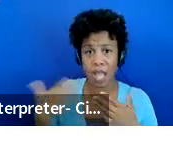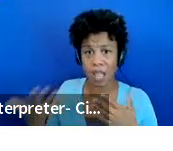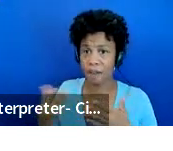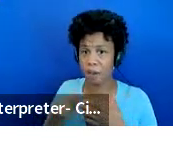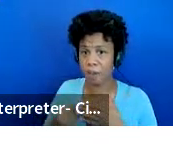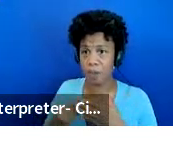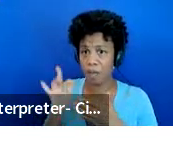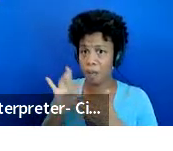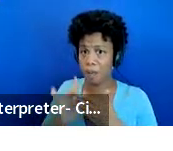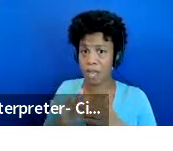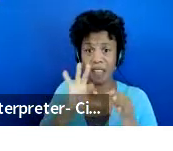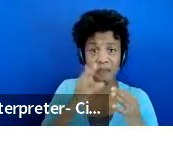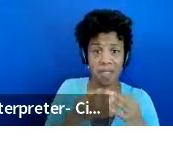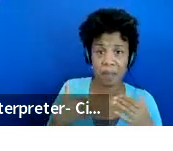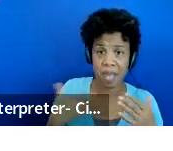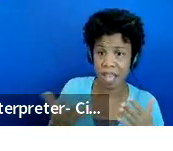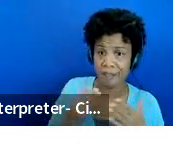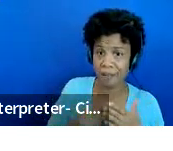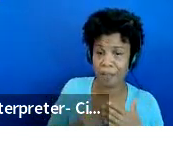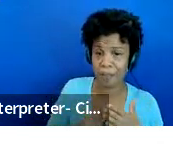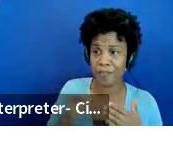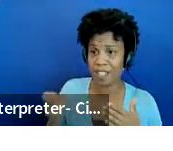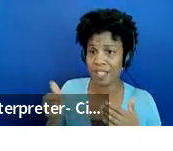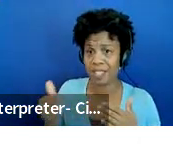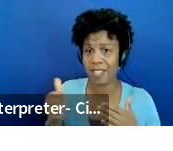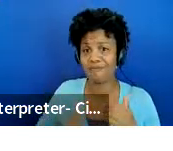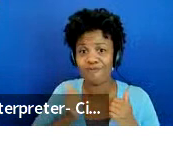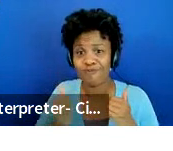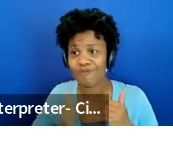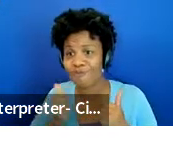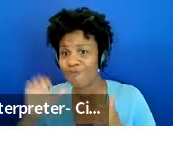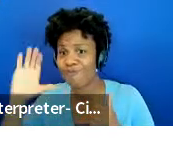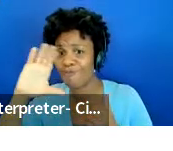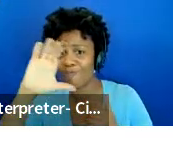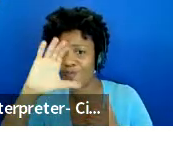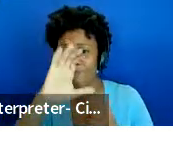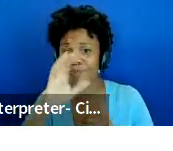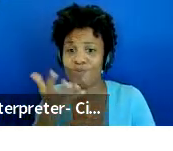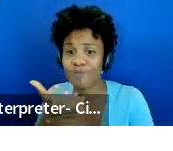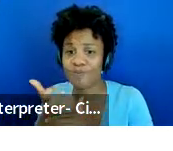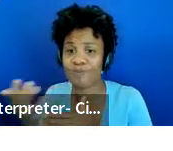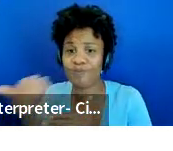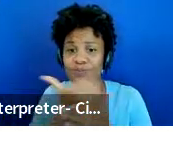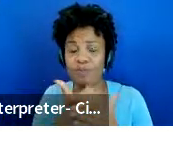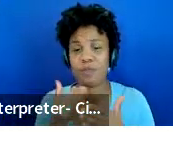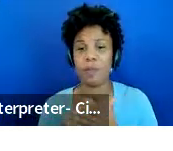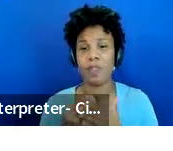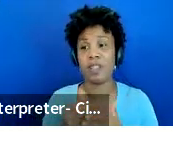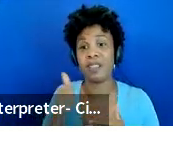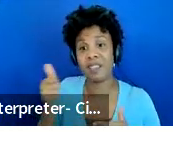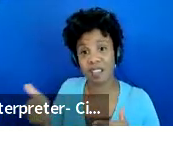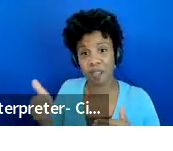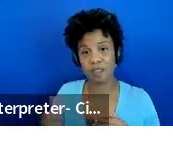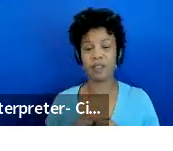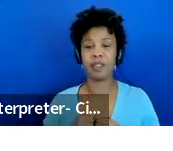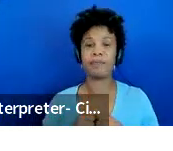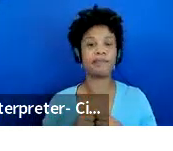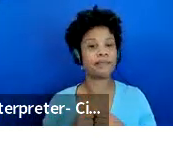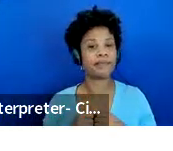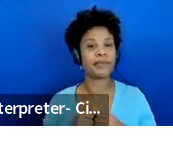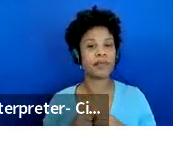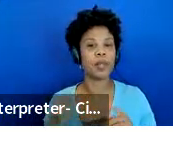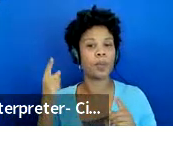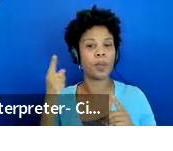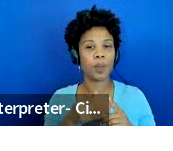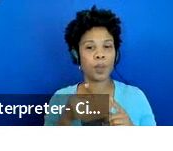needs. She literally had to go and raise funds on her own. So again, there needs to be adequate income for